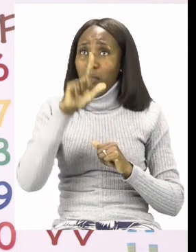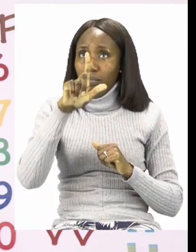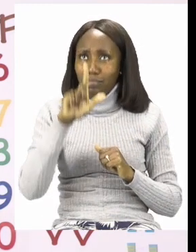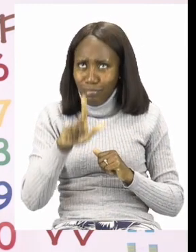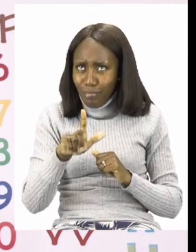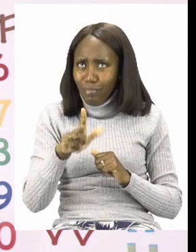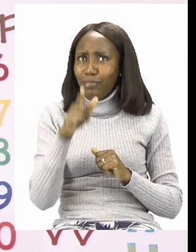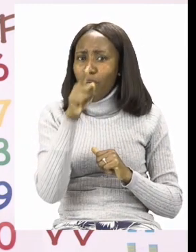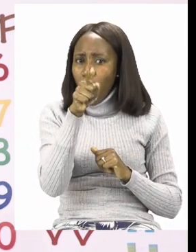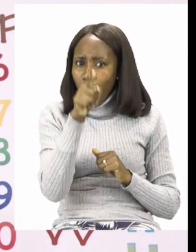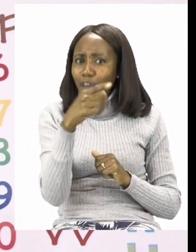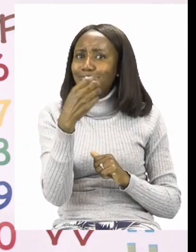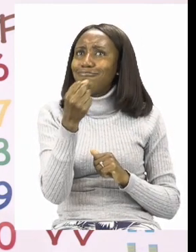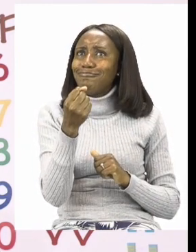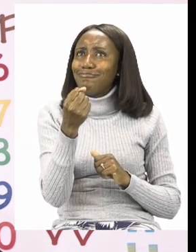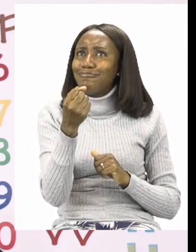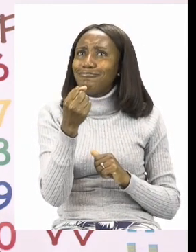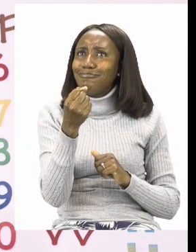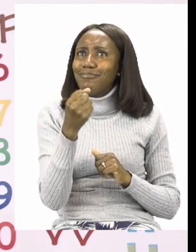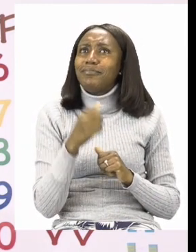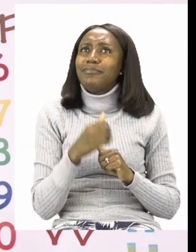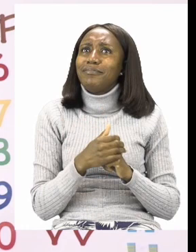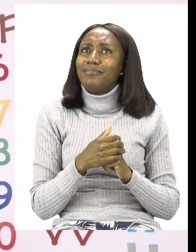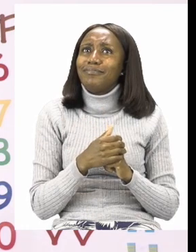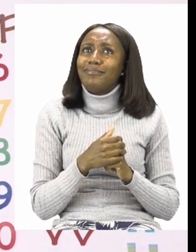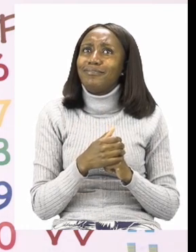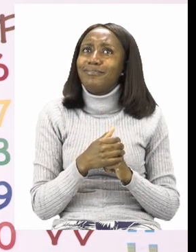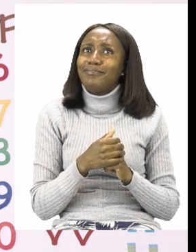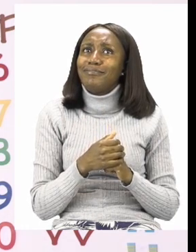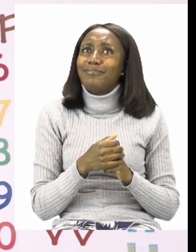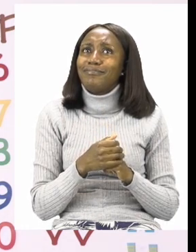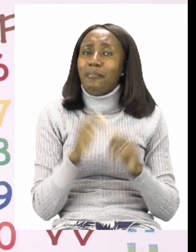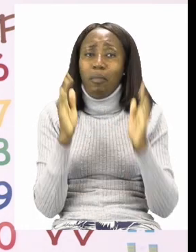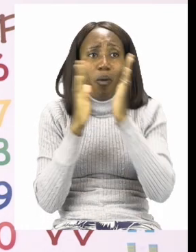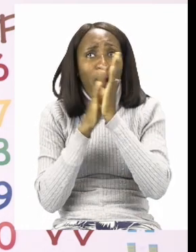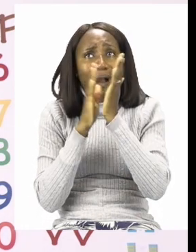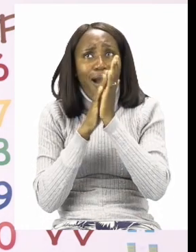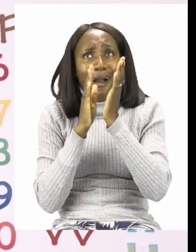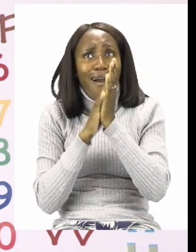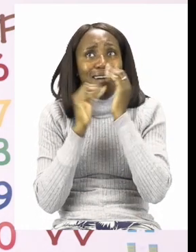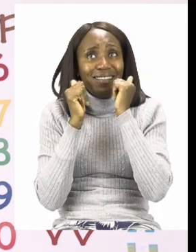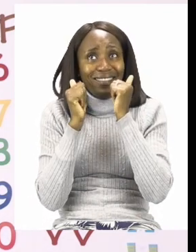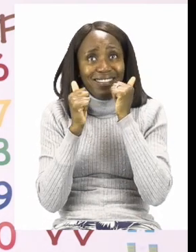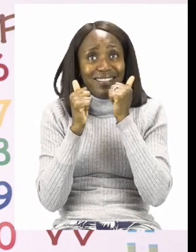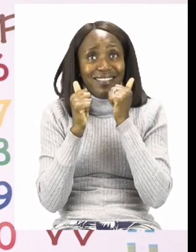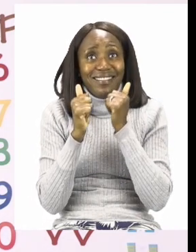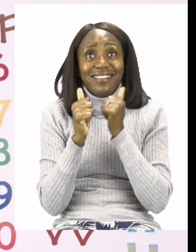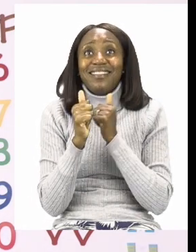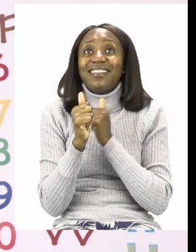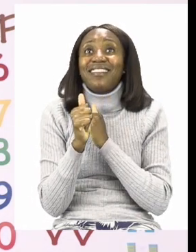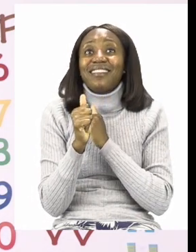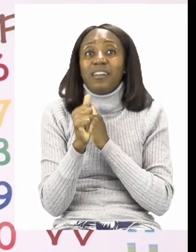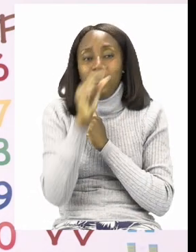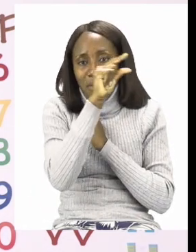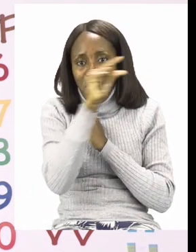and another L. So, good job, boys and girls. You have found the